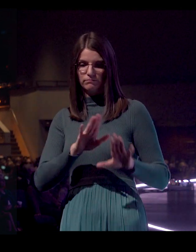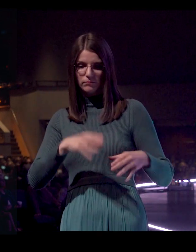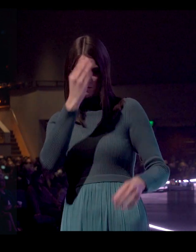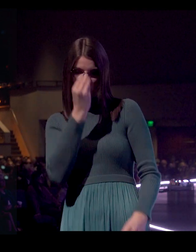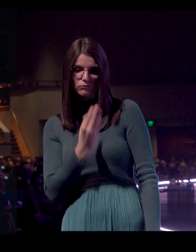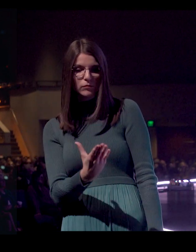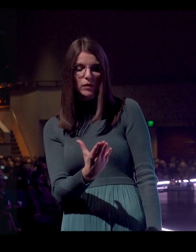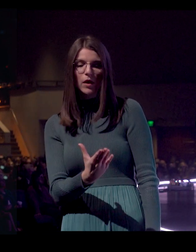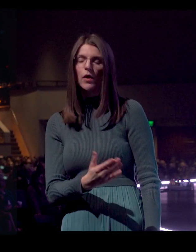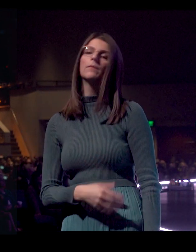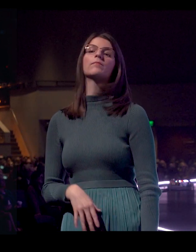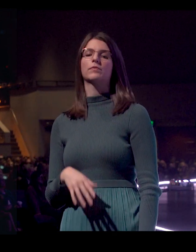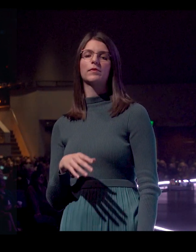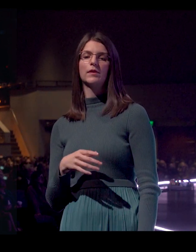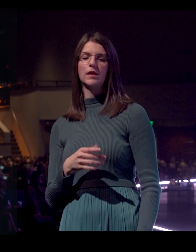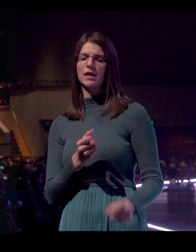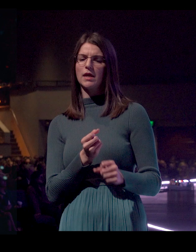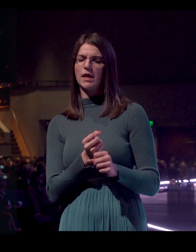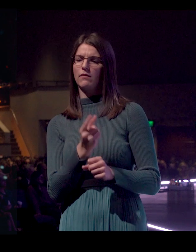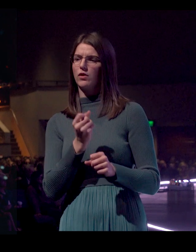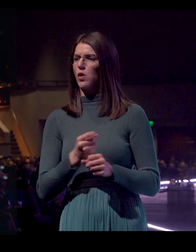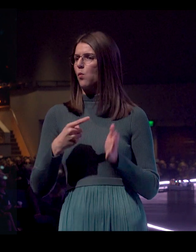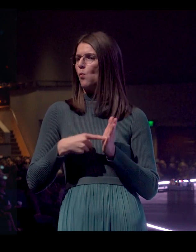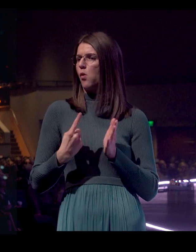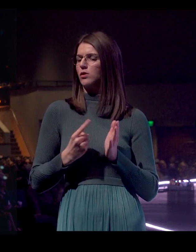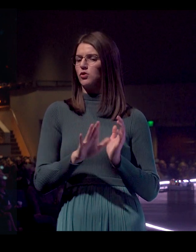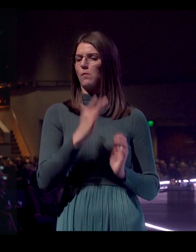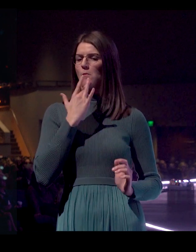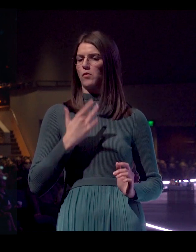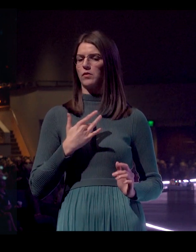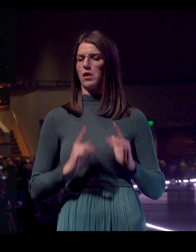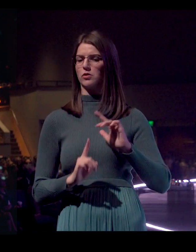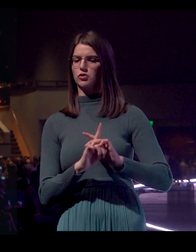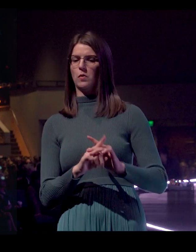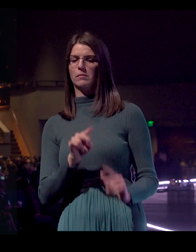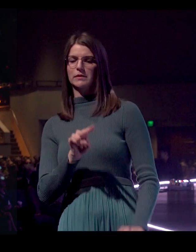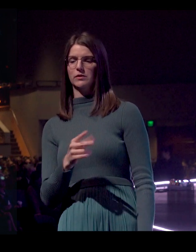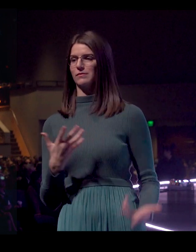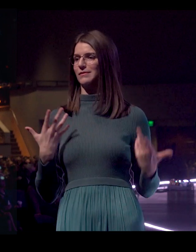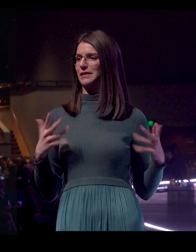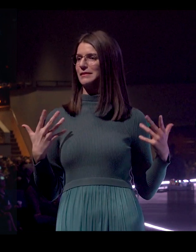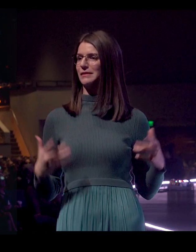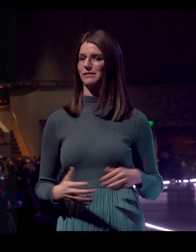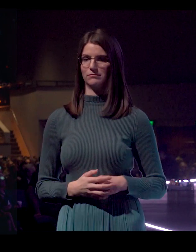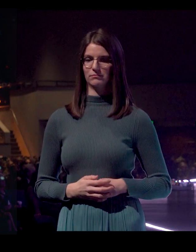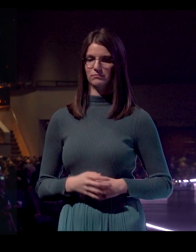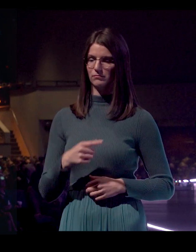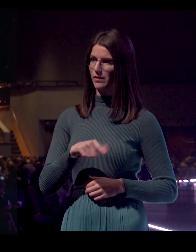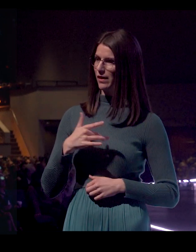birthday to see you. Would they feel your worth? Would they feel valued?